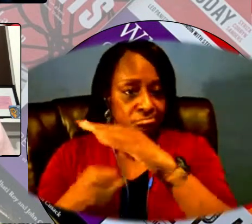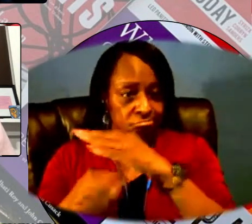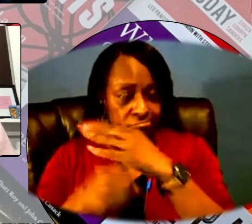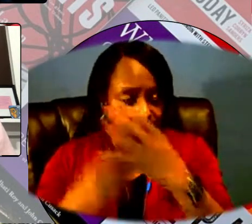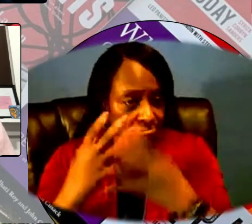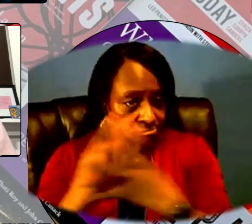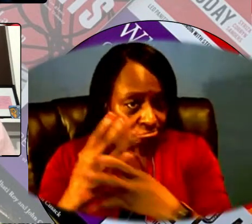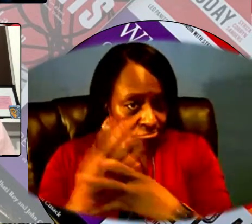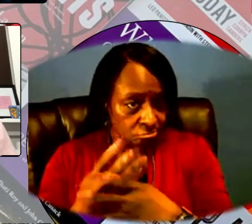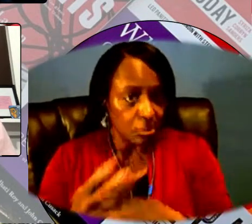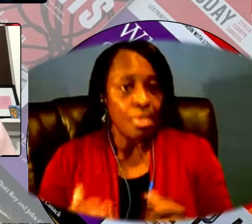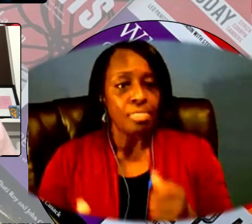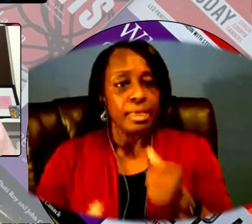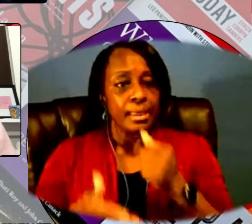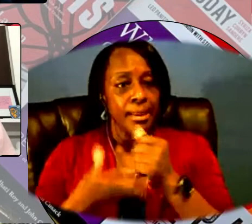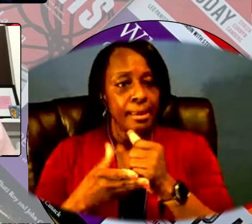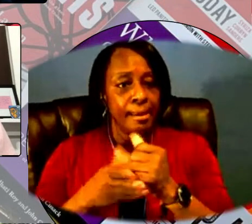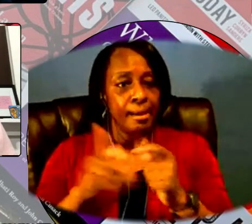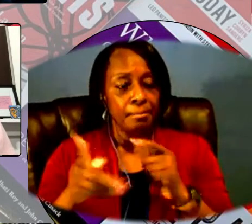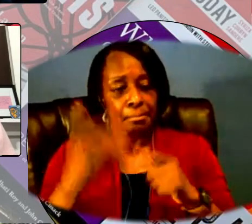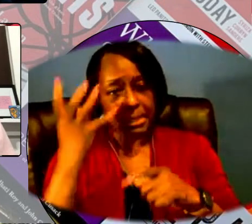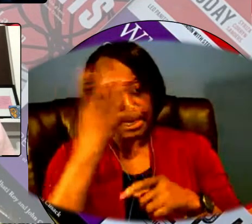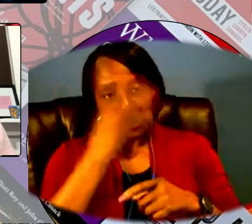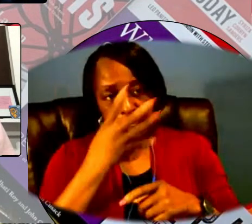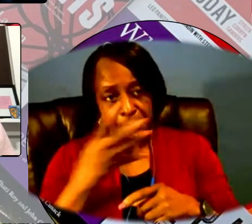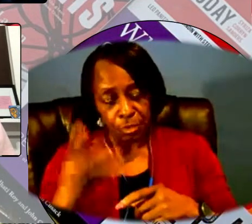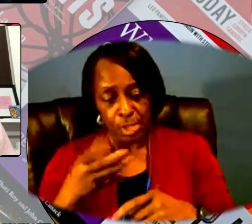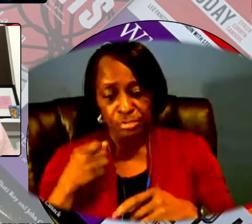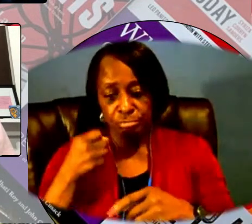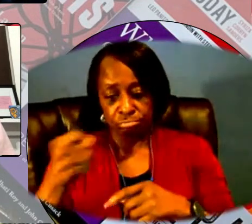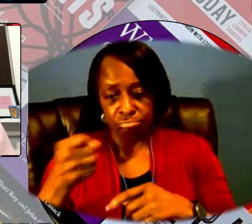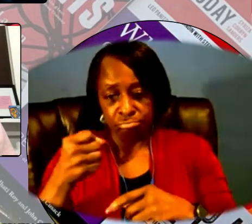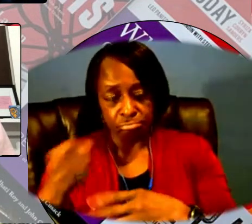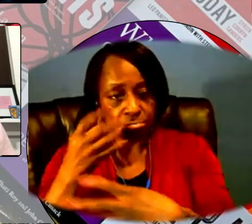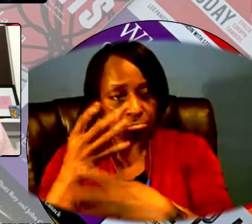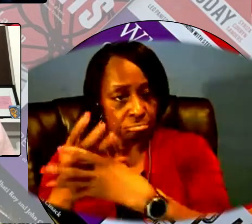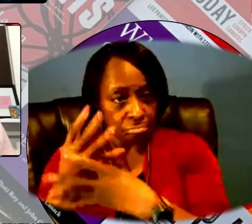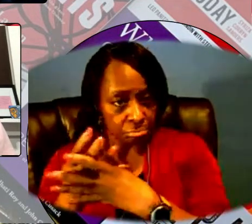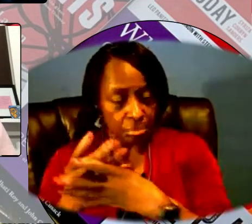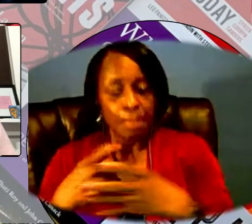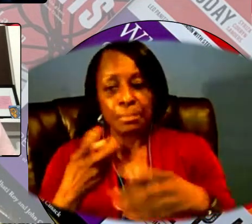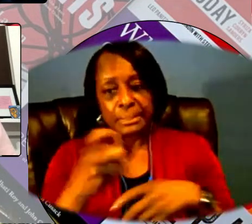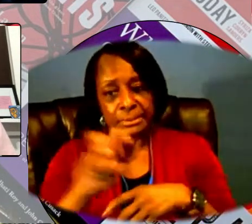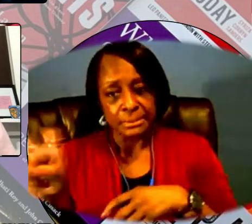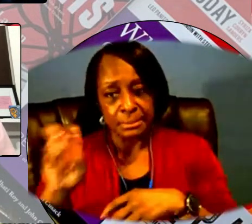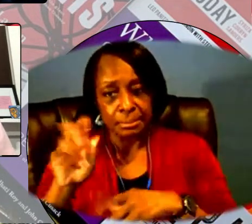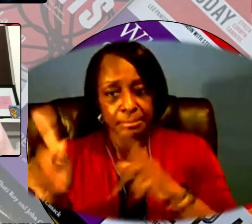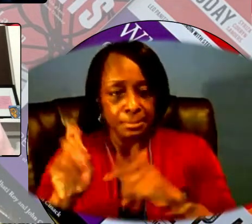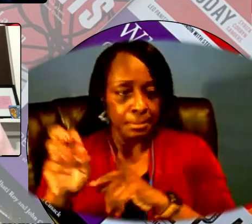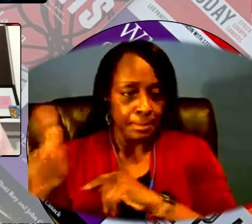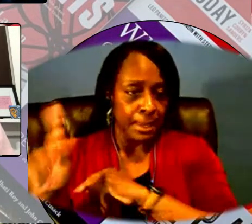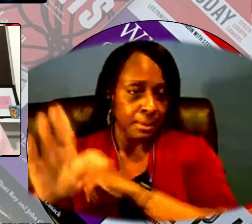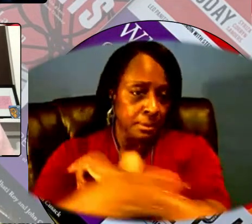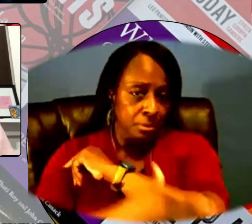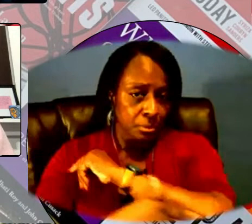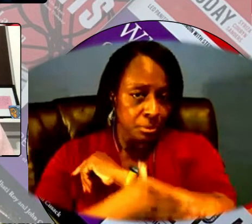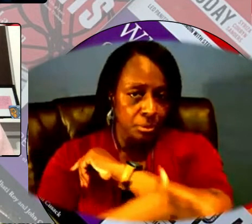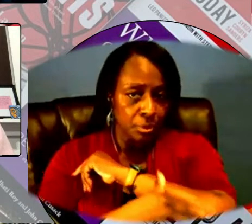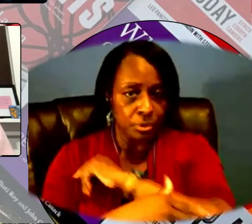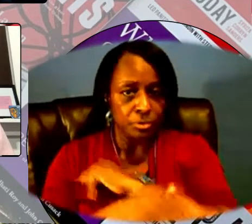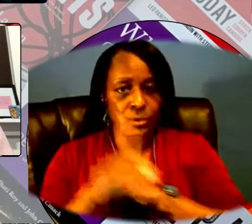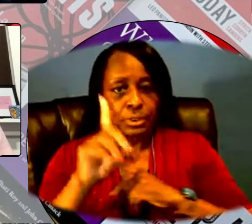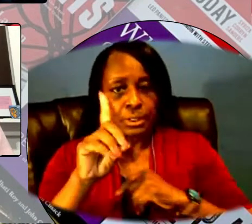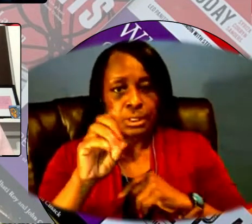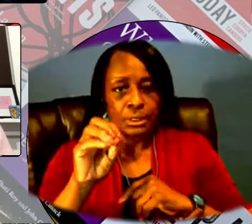the process of immigration, imprisonment, and deportation. And with that, I'll pass it